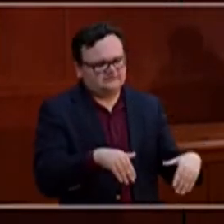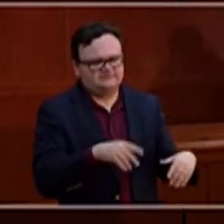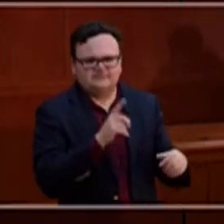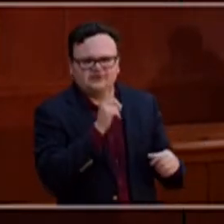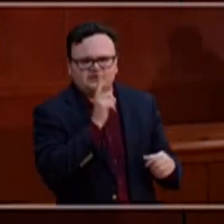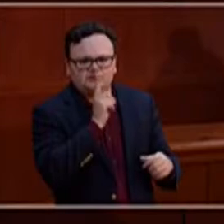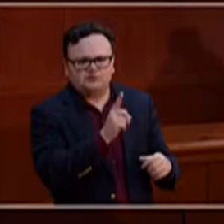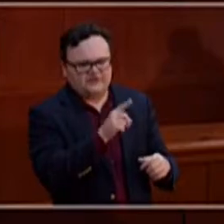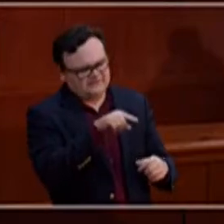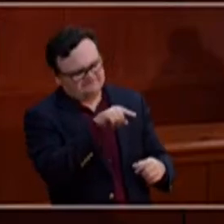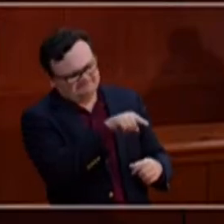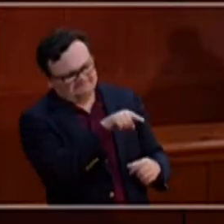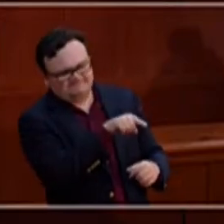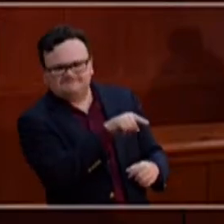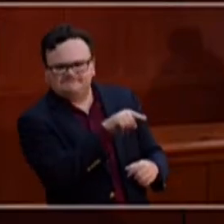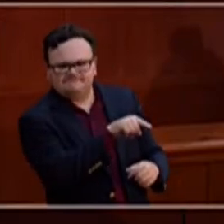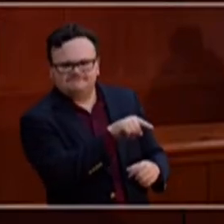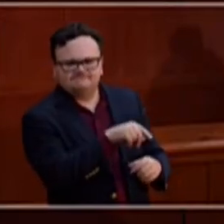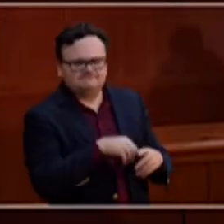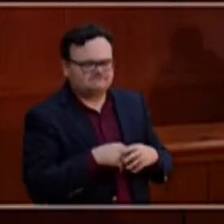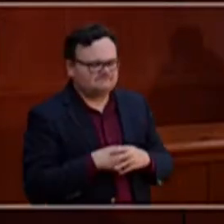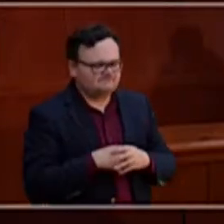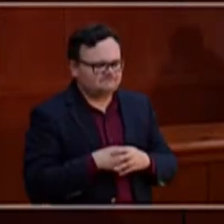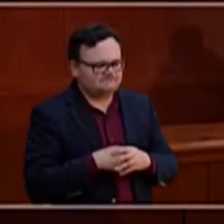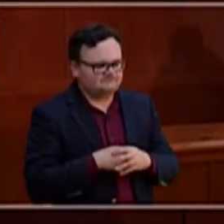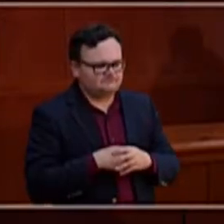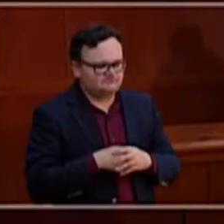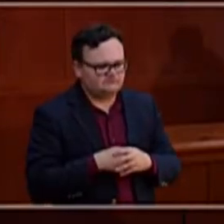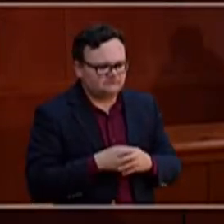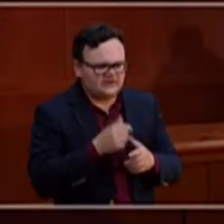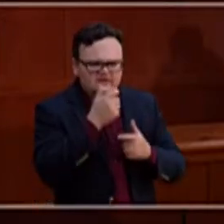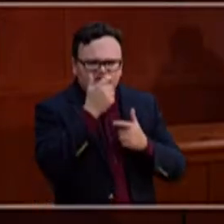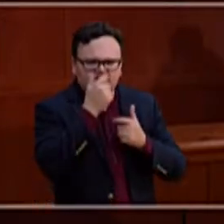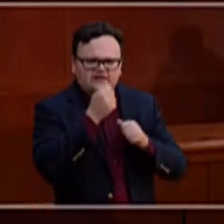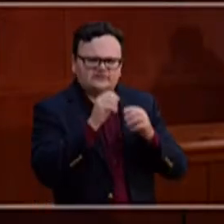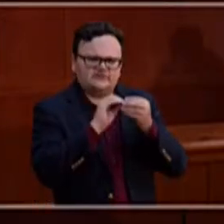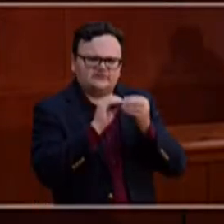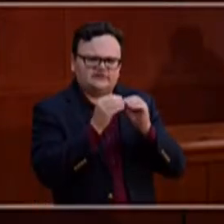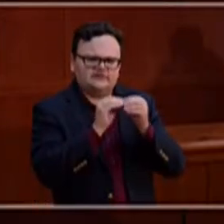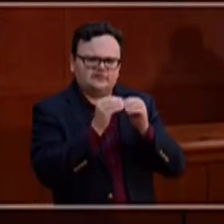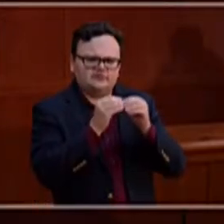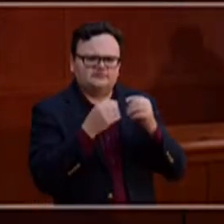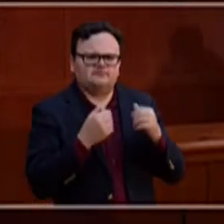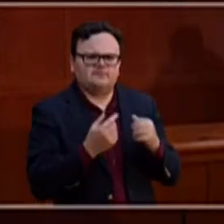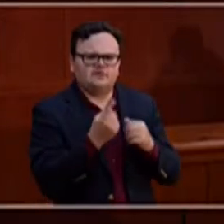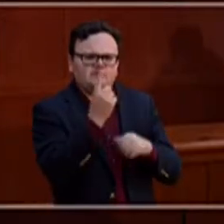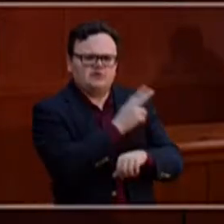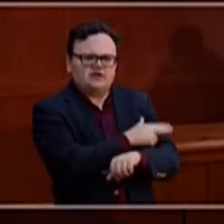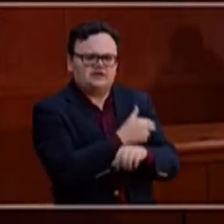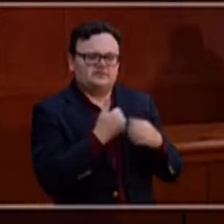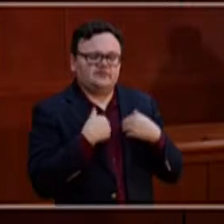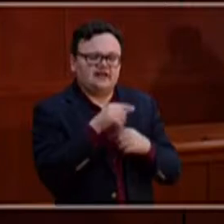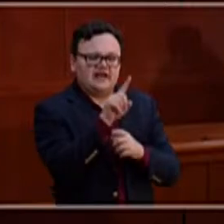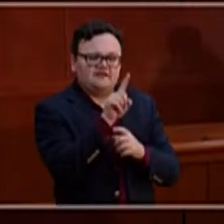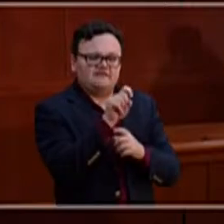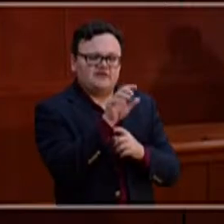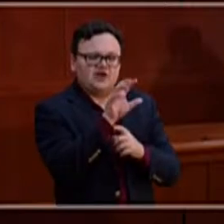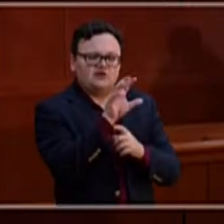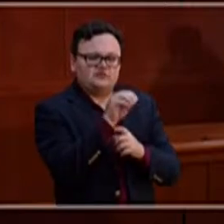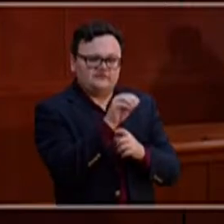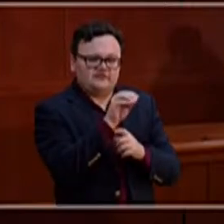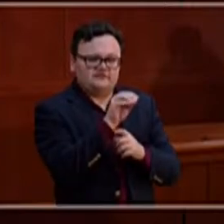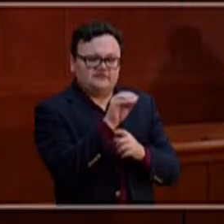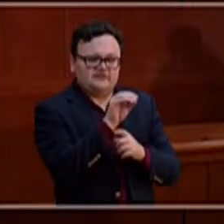statistic that you may be interested in that Advent Health in Florida has about 450 vents, and we're using about 183